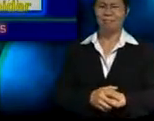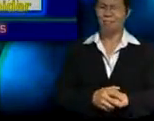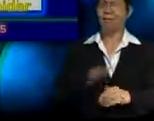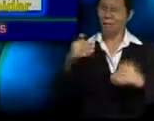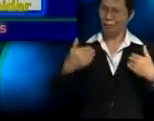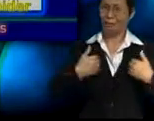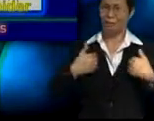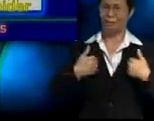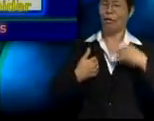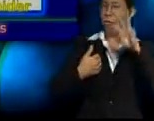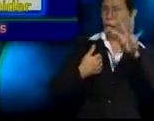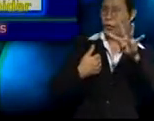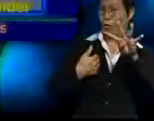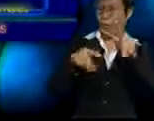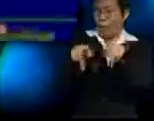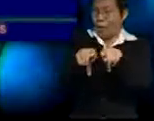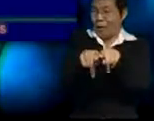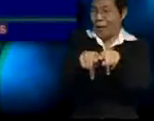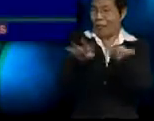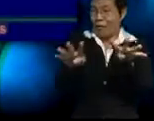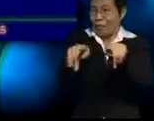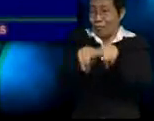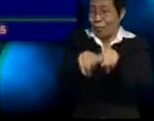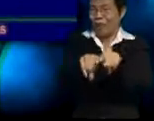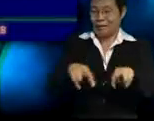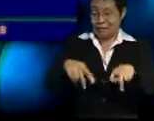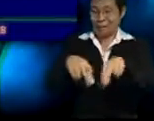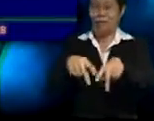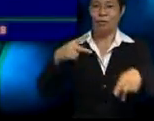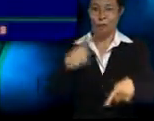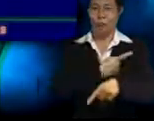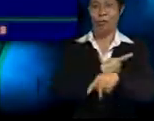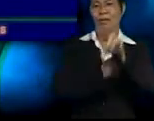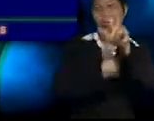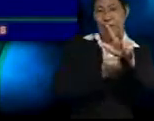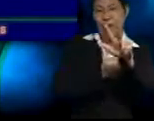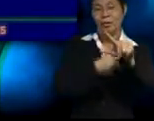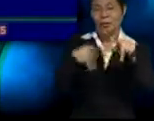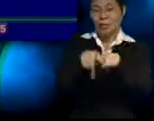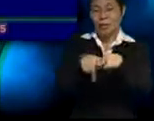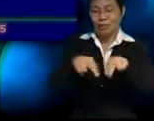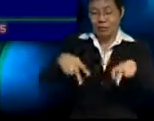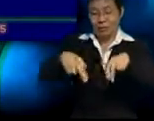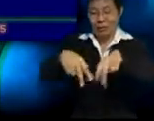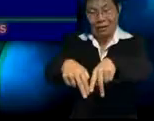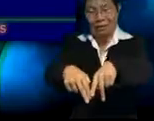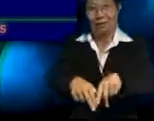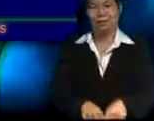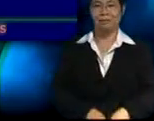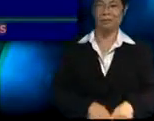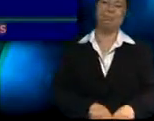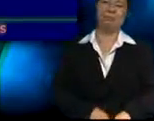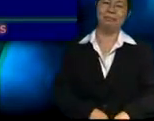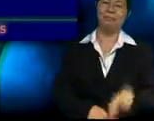We have 4 pairs of legs. We also have 3 pairs of legs. The group that